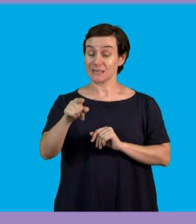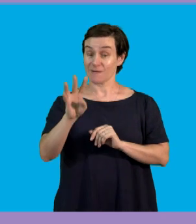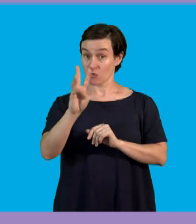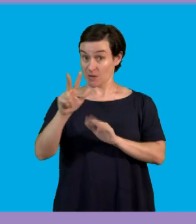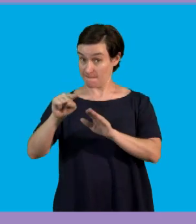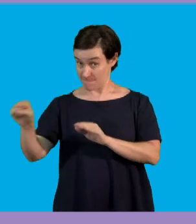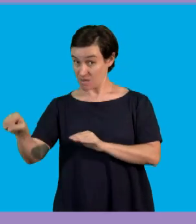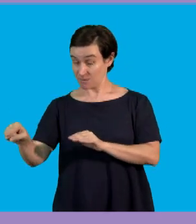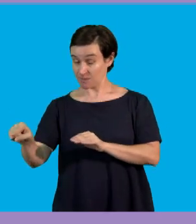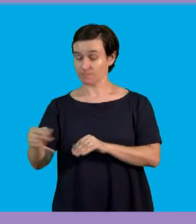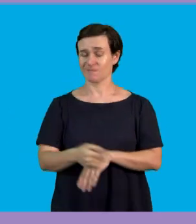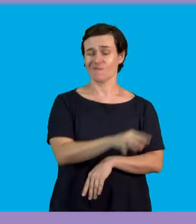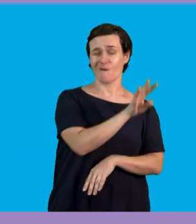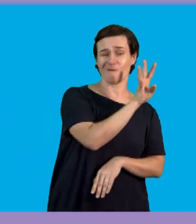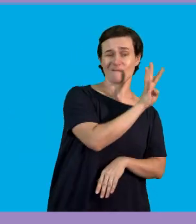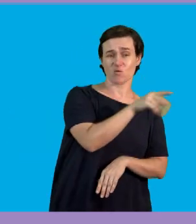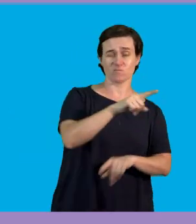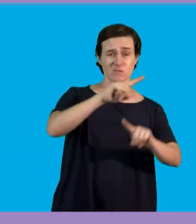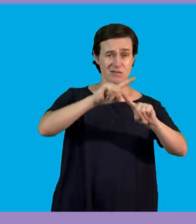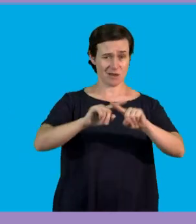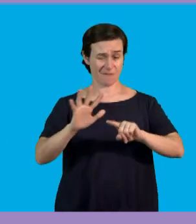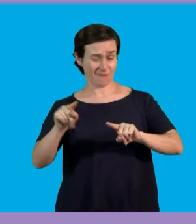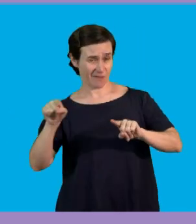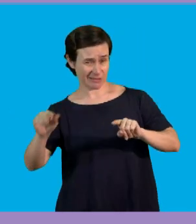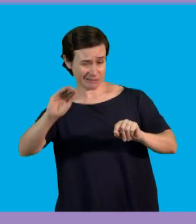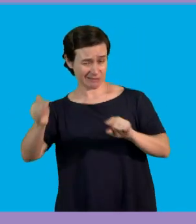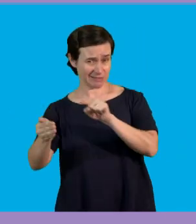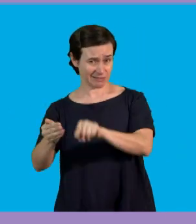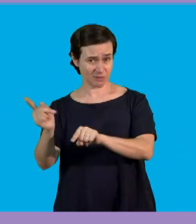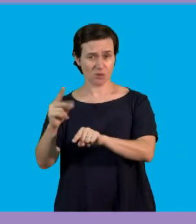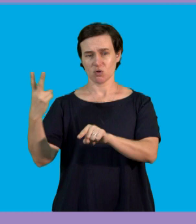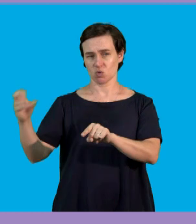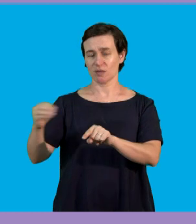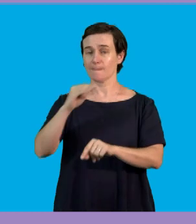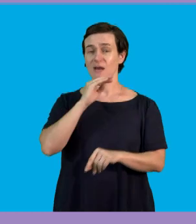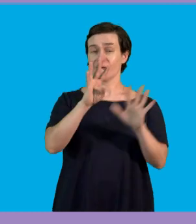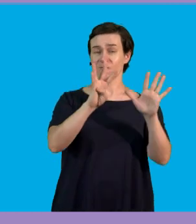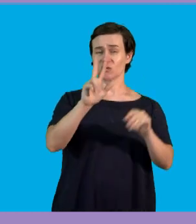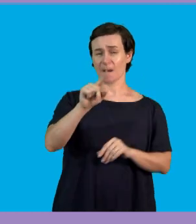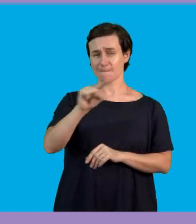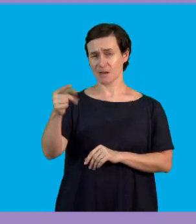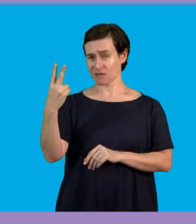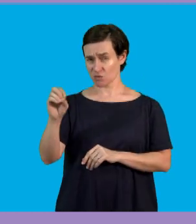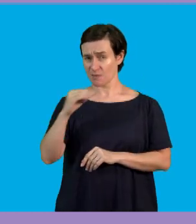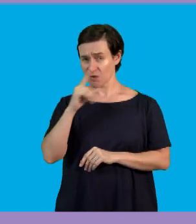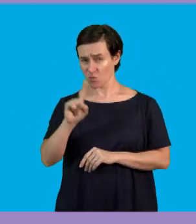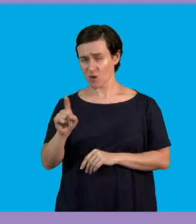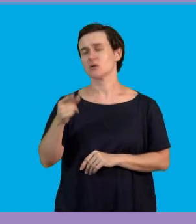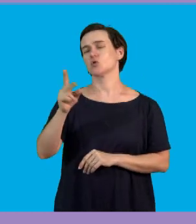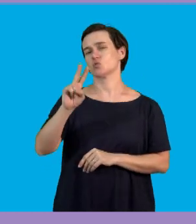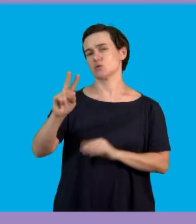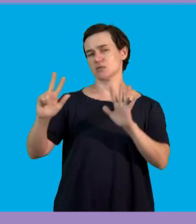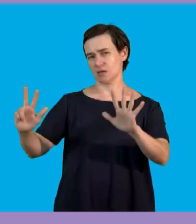minus. So 4 multiplied by 5 is 20. And our answer there is going to be 28,